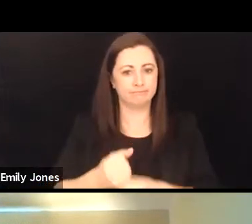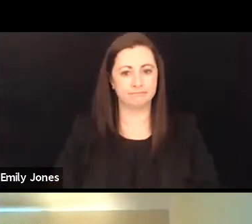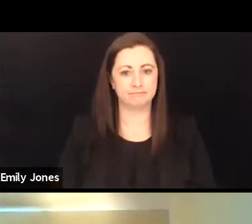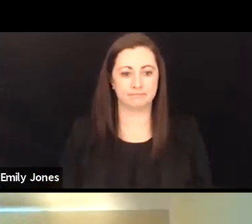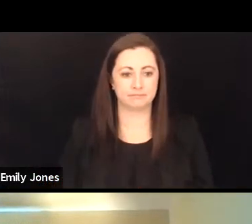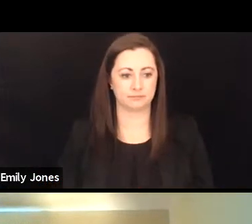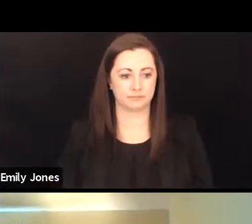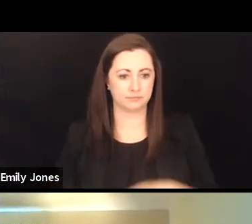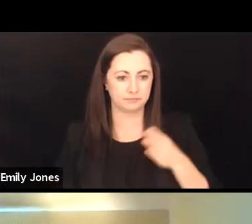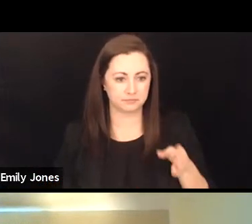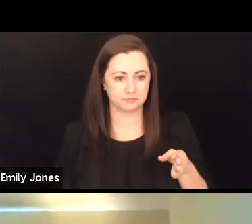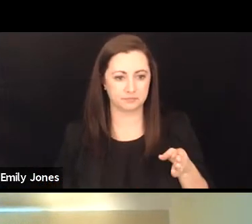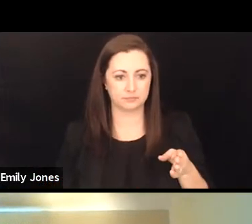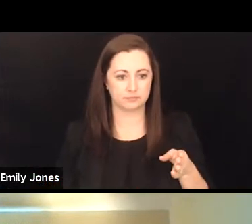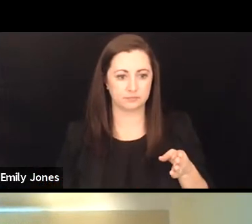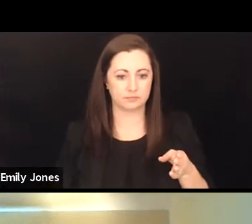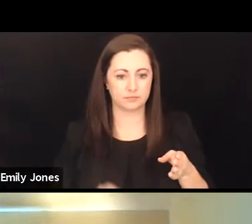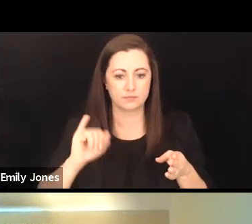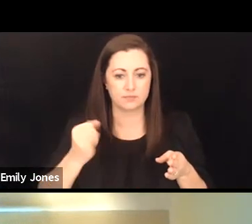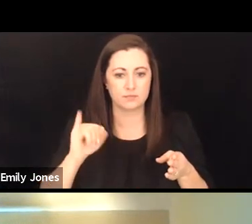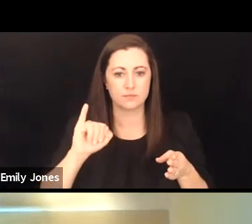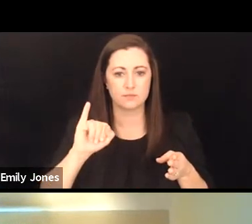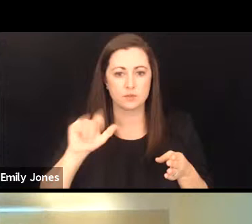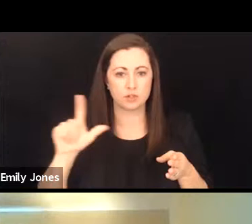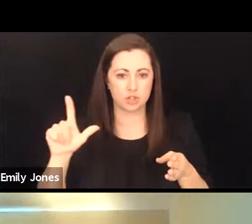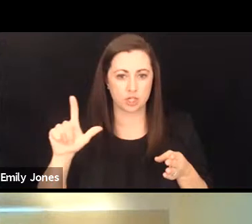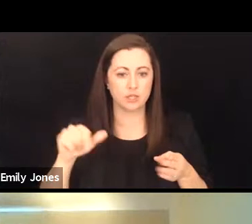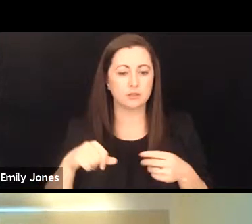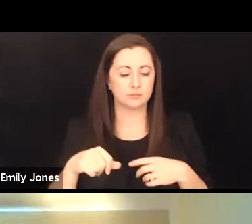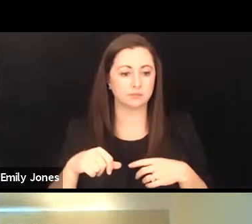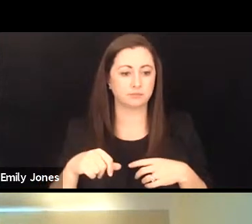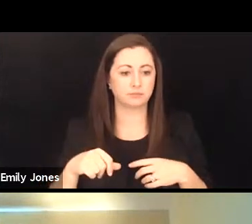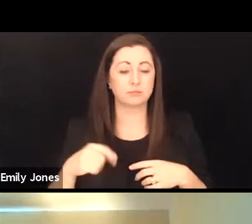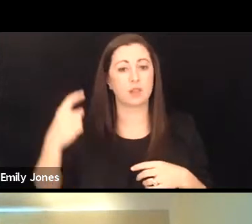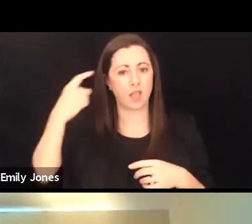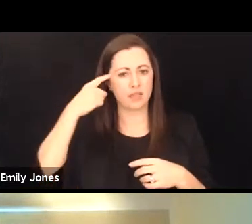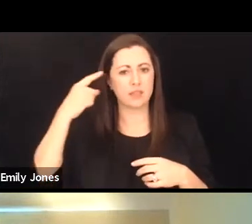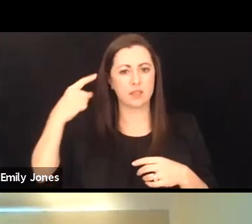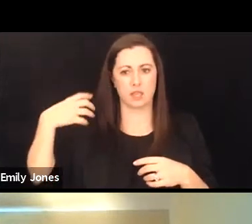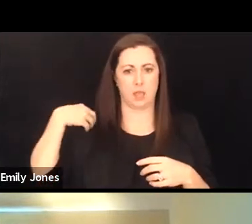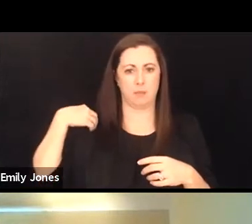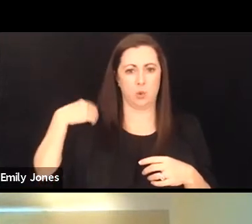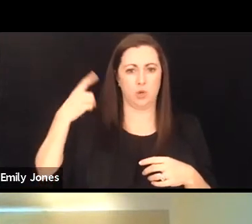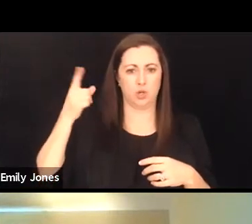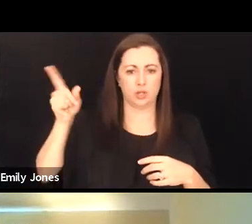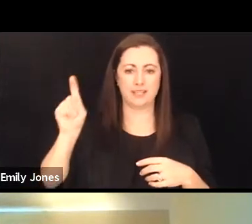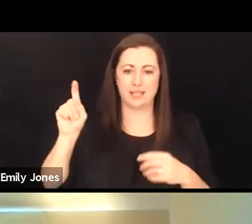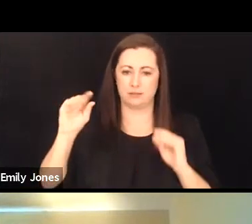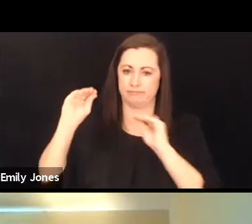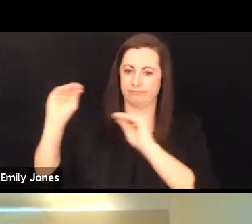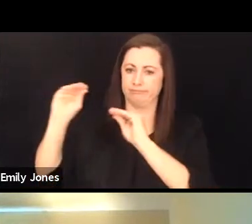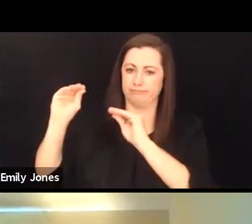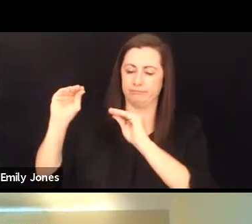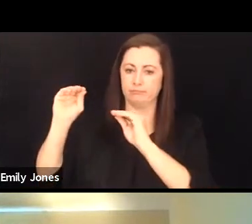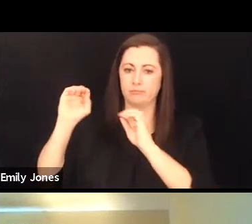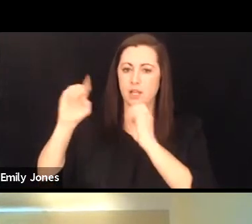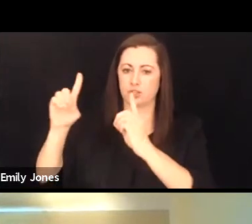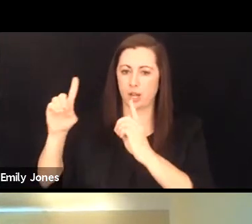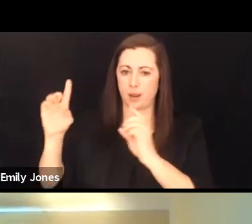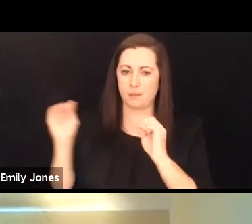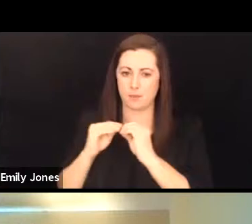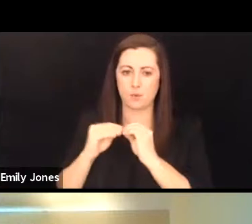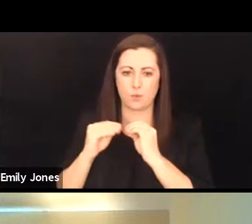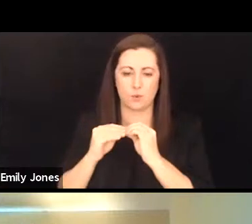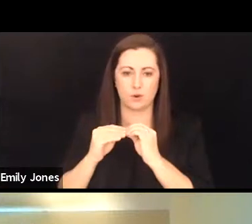I also think employers need to be educated more. They need to know